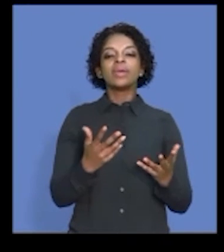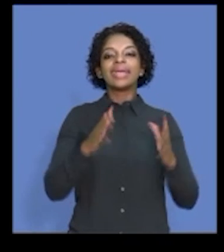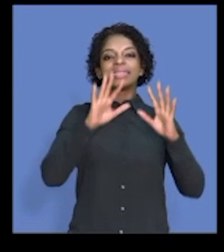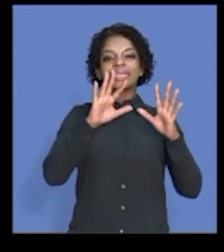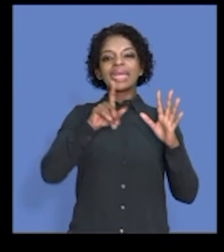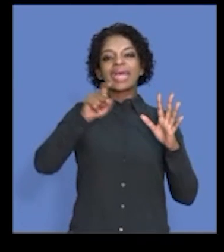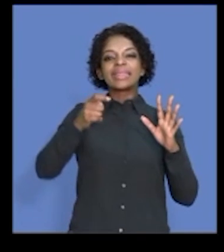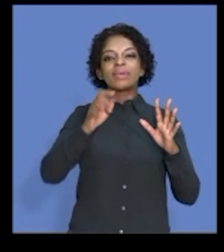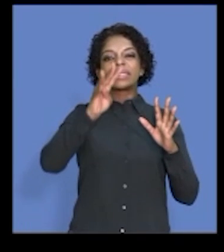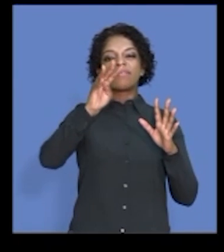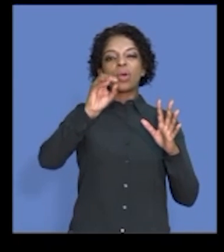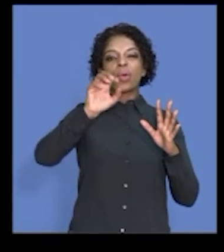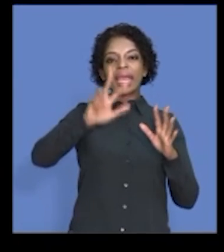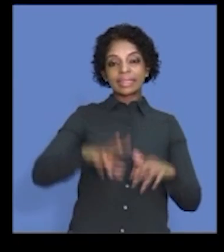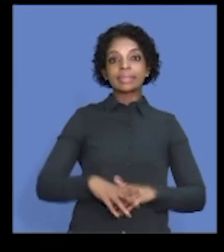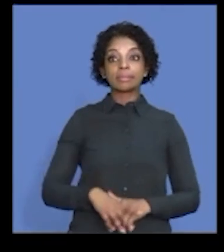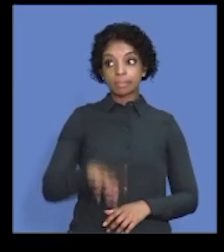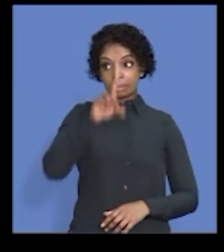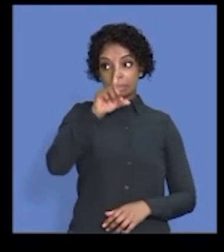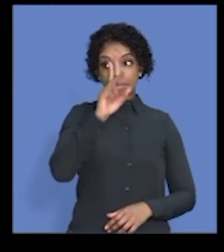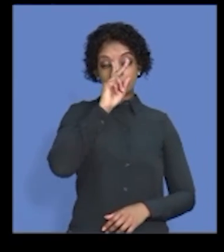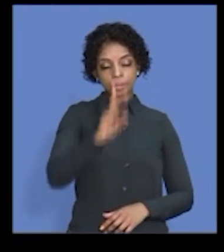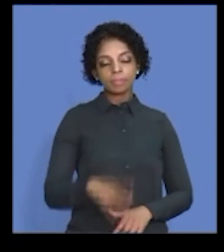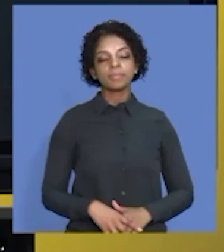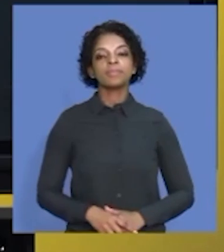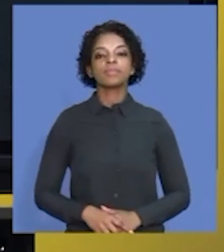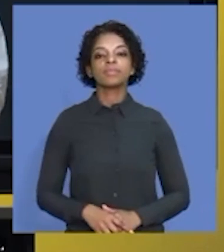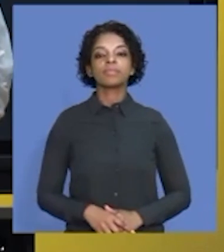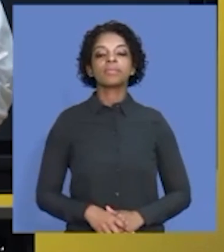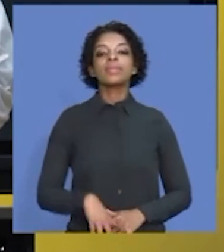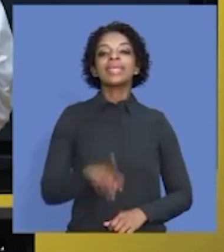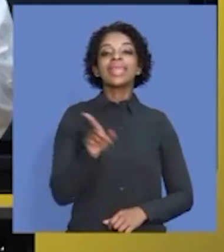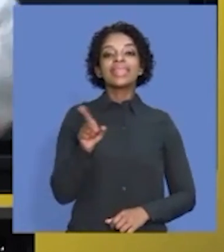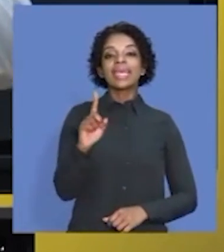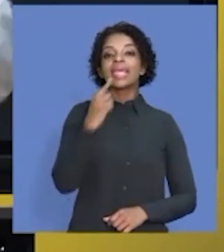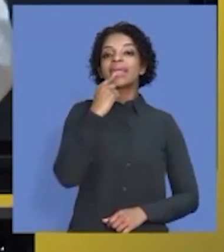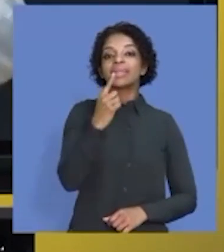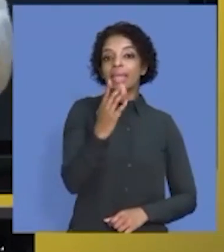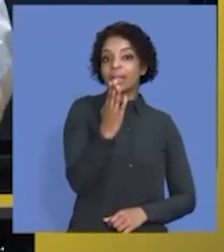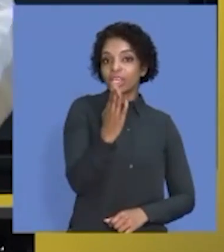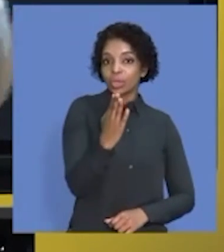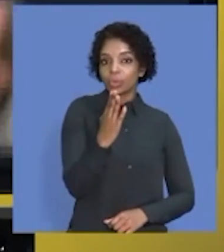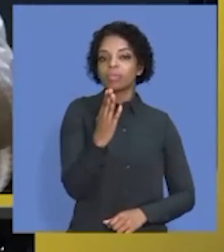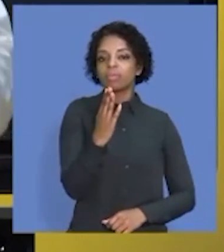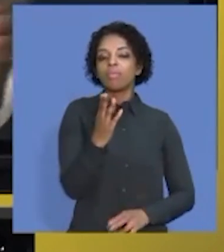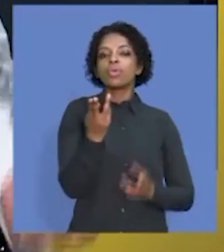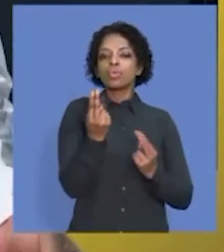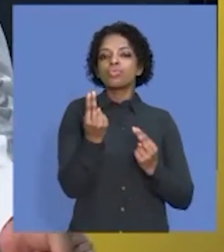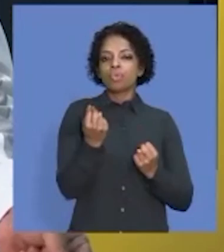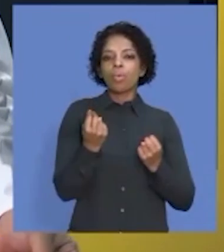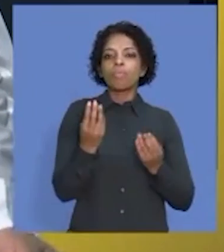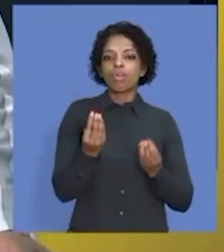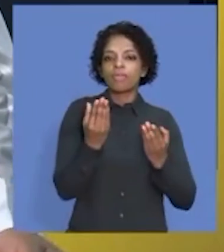10,480. In other words, look at this particular question. They are telling you what your new provision must